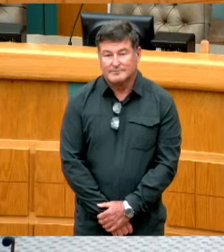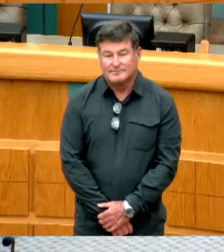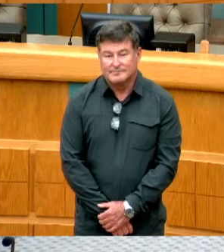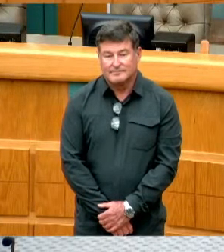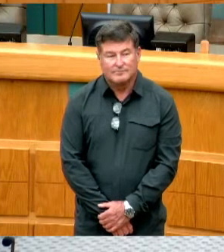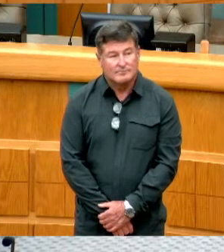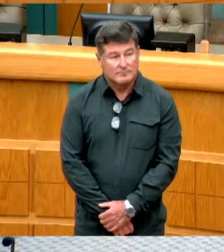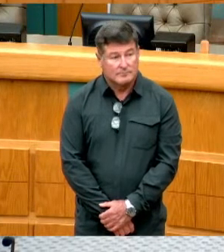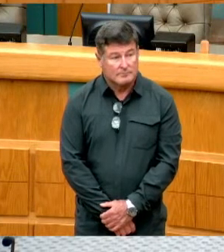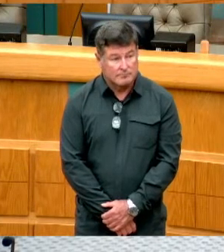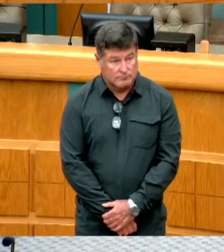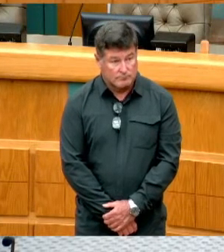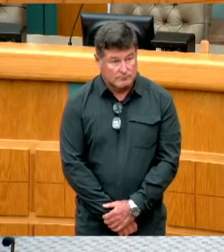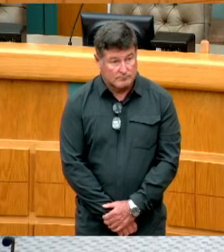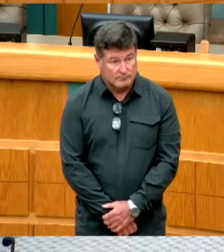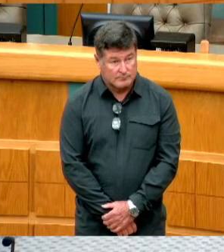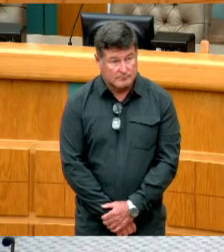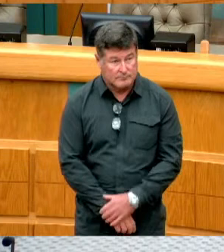Are we ready?